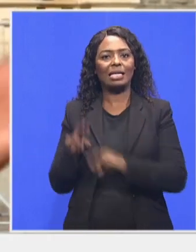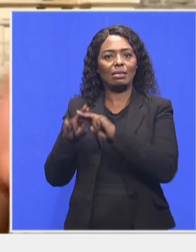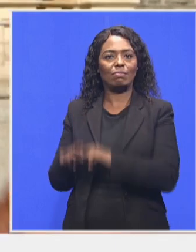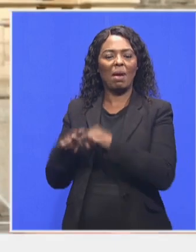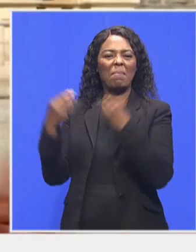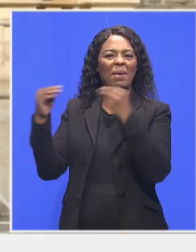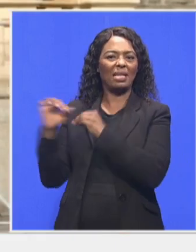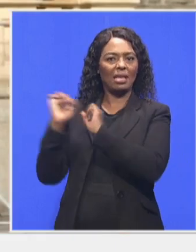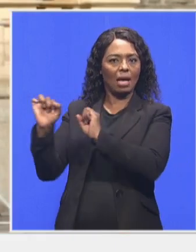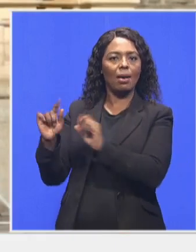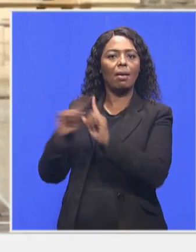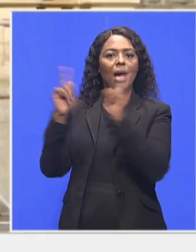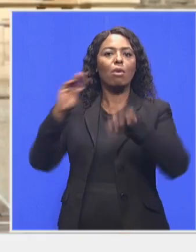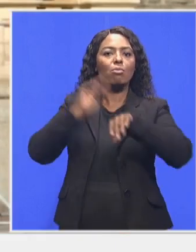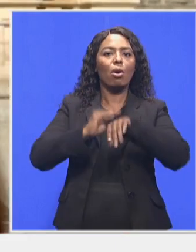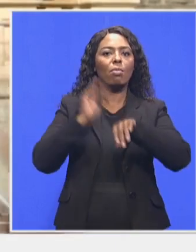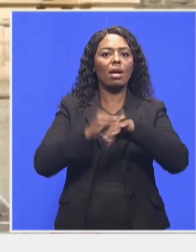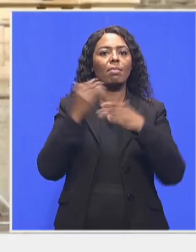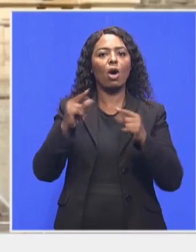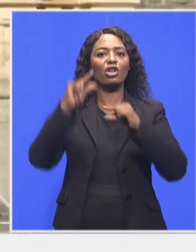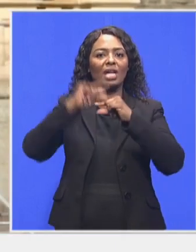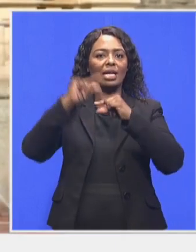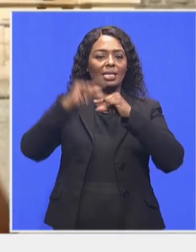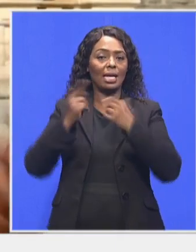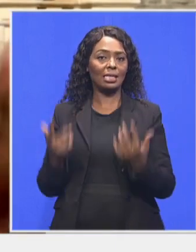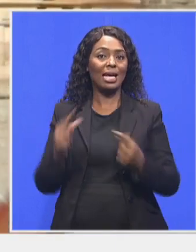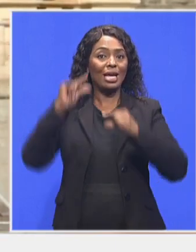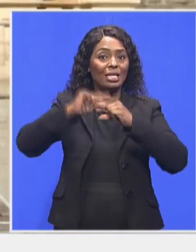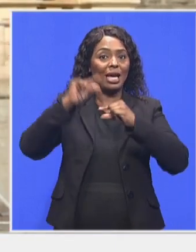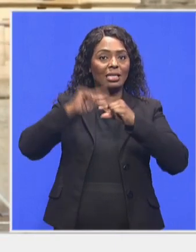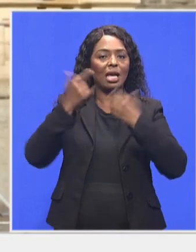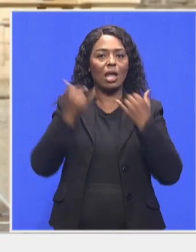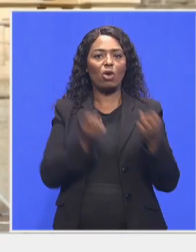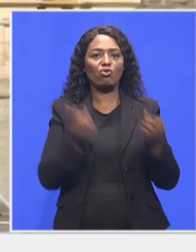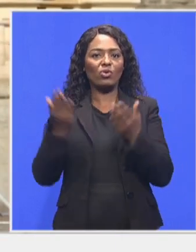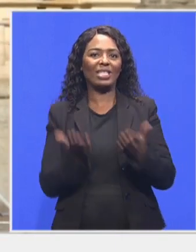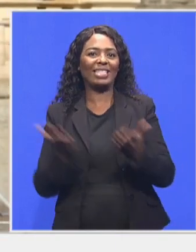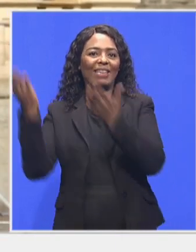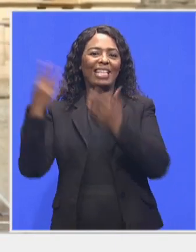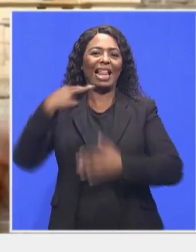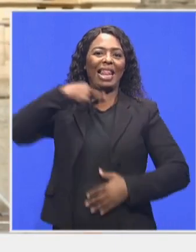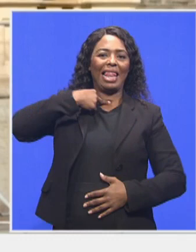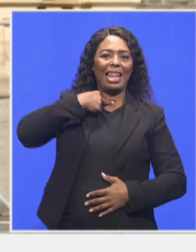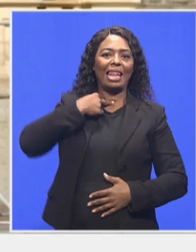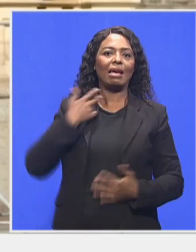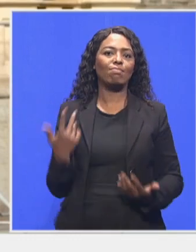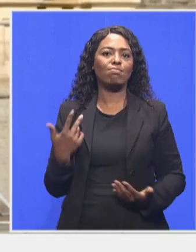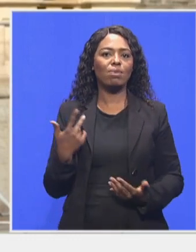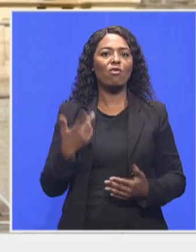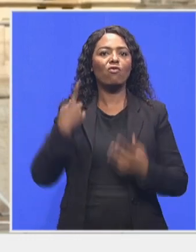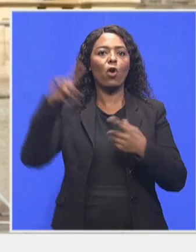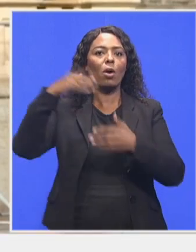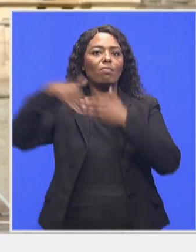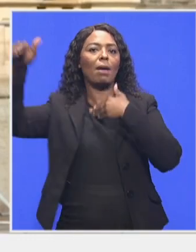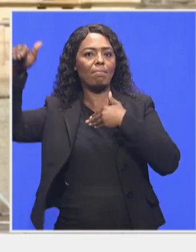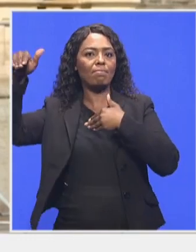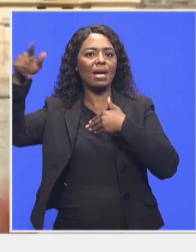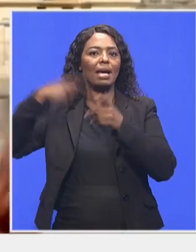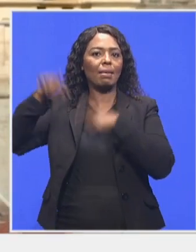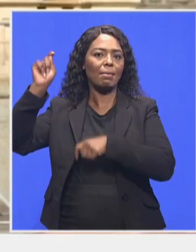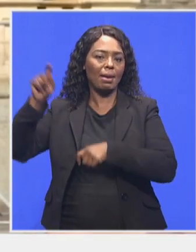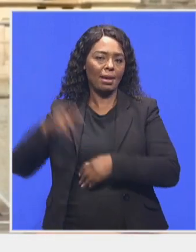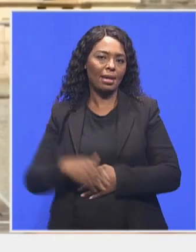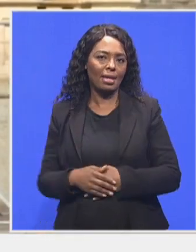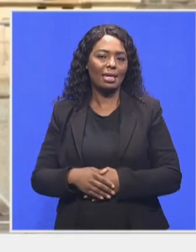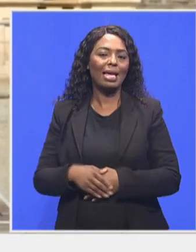boom, we have the problem of Transnet not being able to offer the services that are needed for exports, and we have